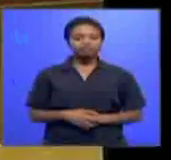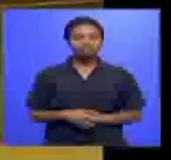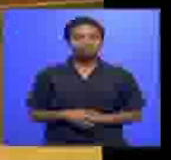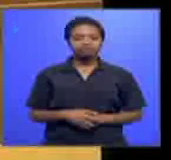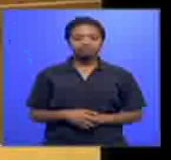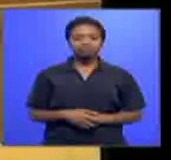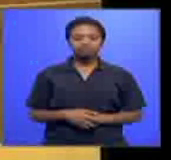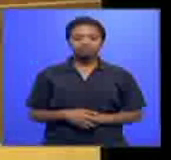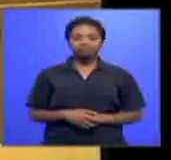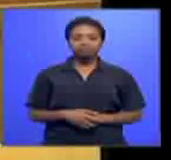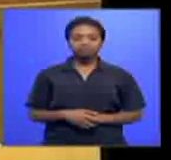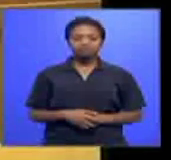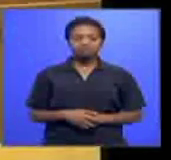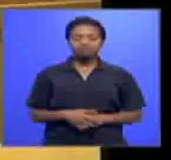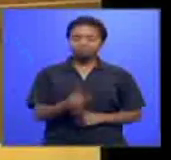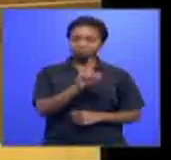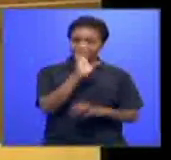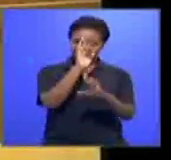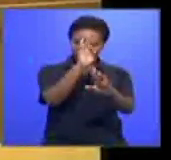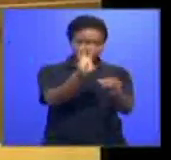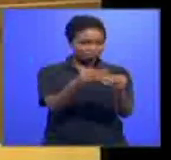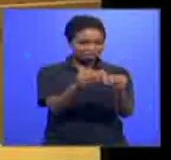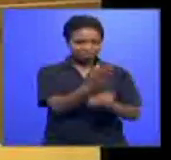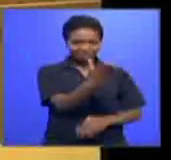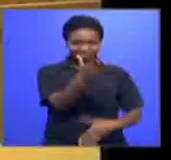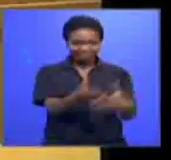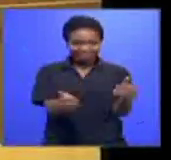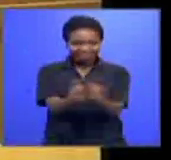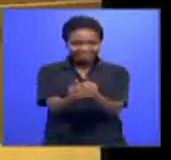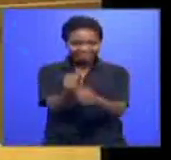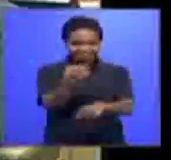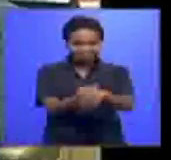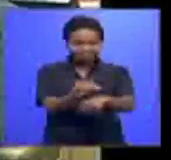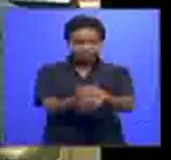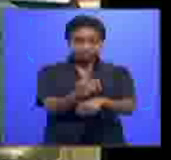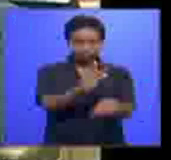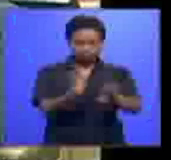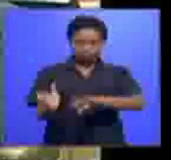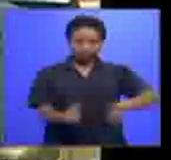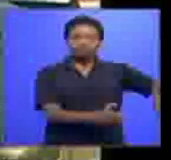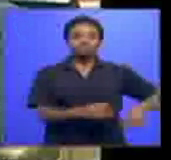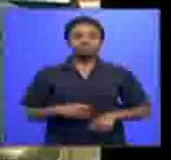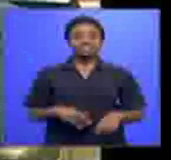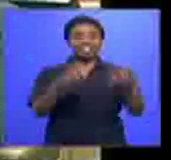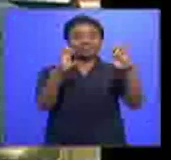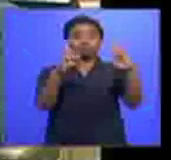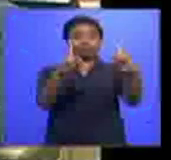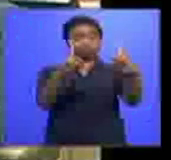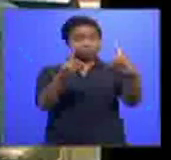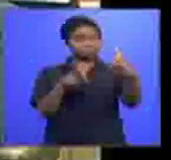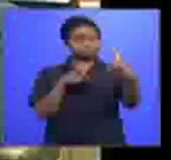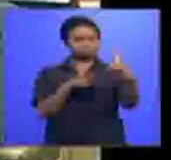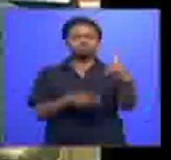Compatriots and friends, honorable members, on education, we are pleased